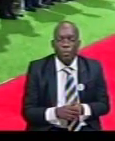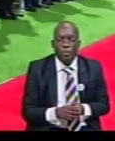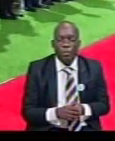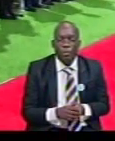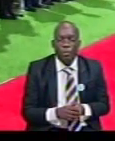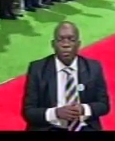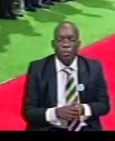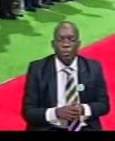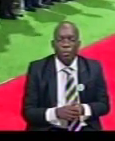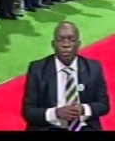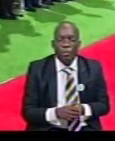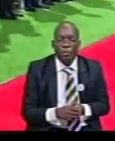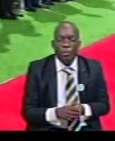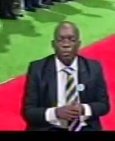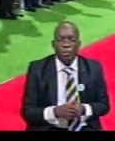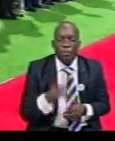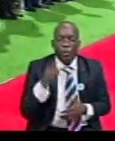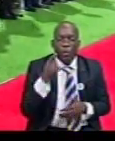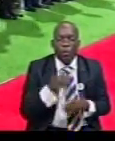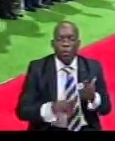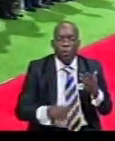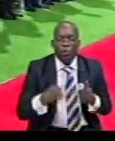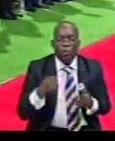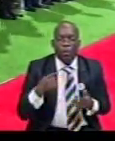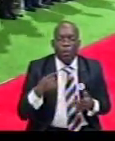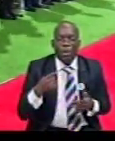Whatever the peculiar